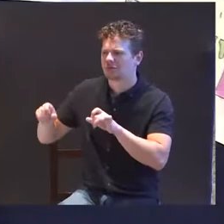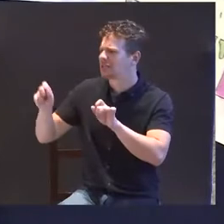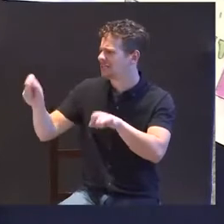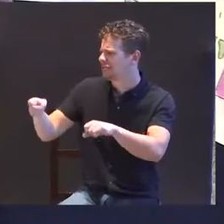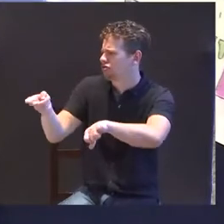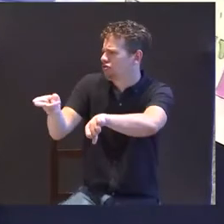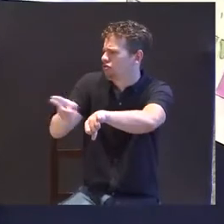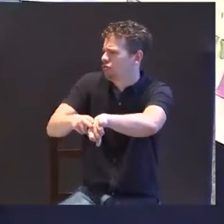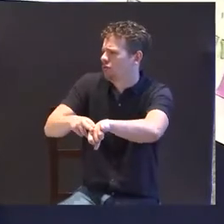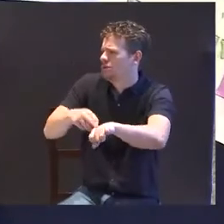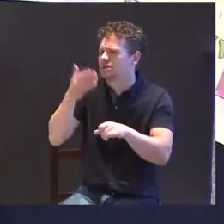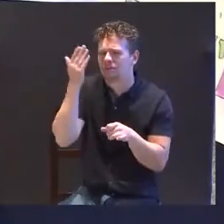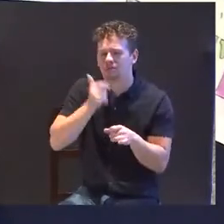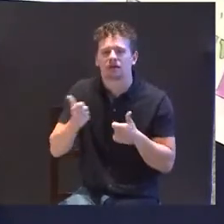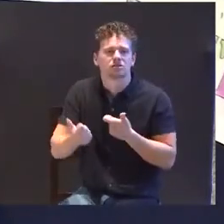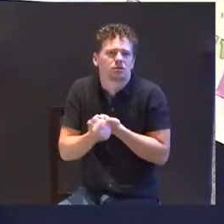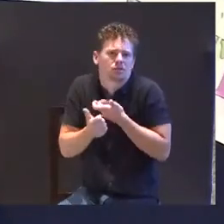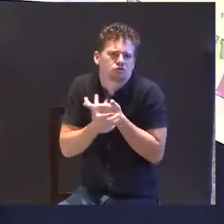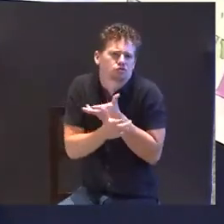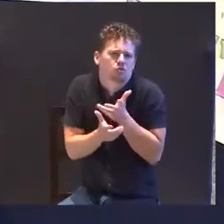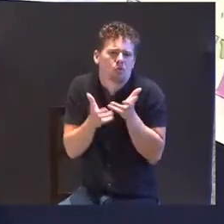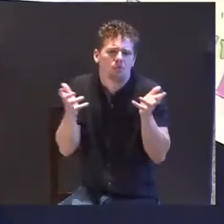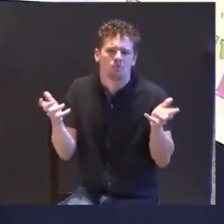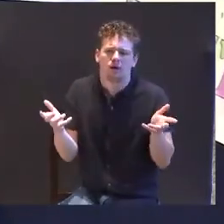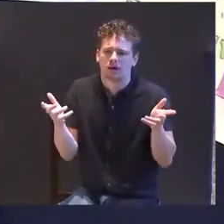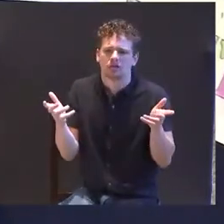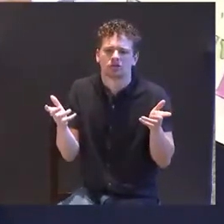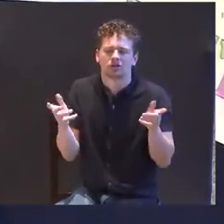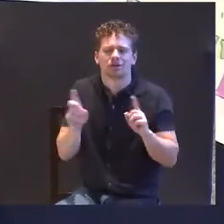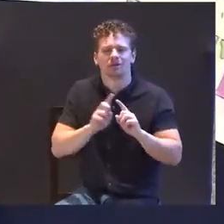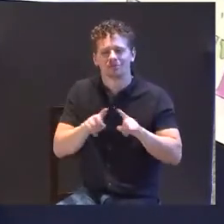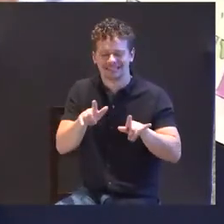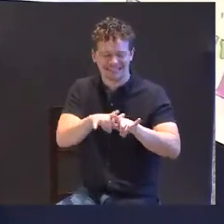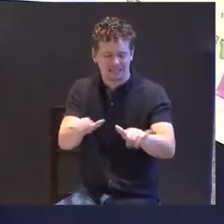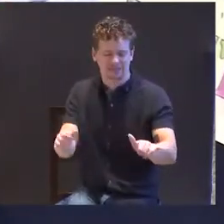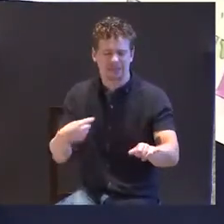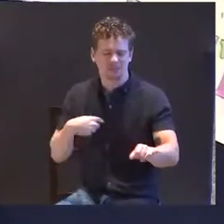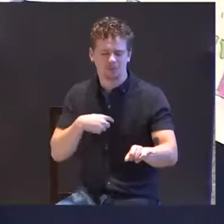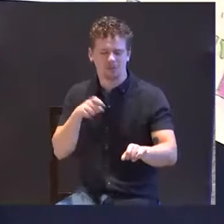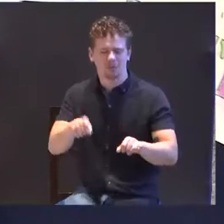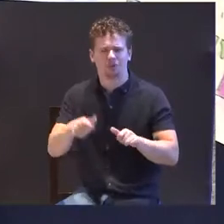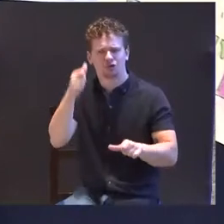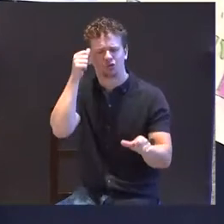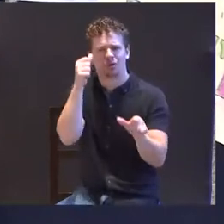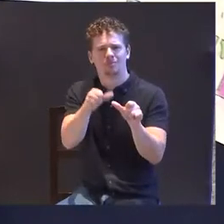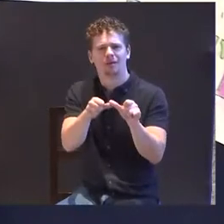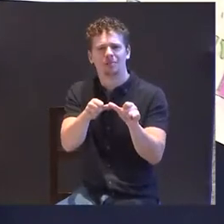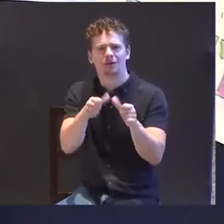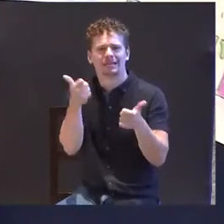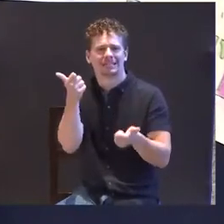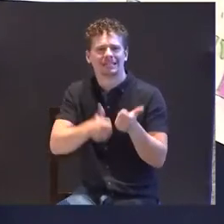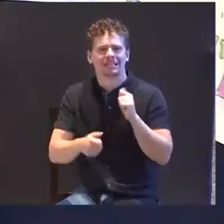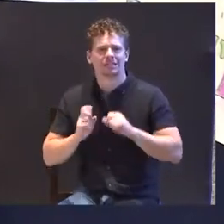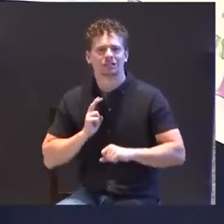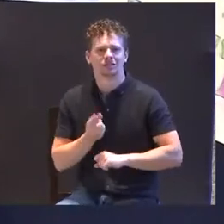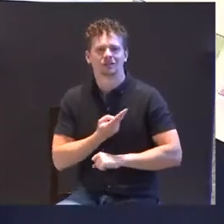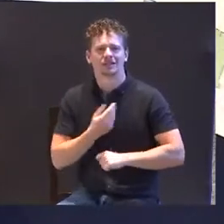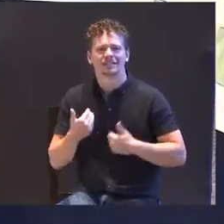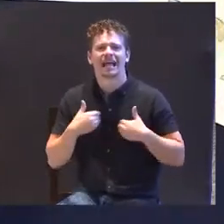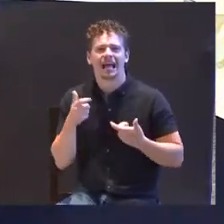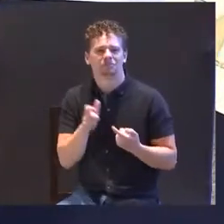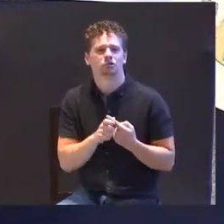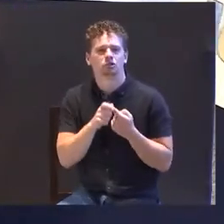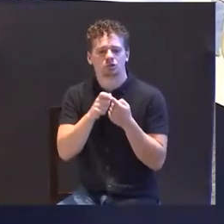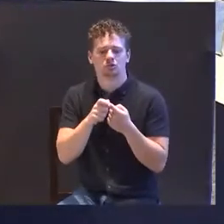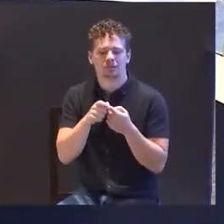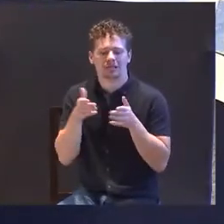because you love them so much. But at the same time, we must remember that each and every one of us has our own unique path